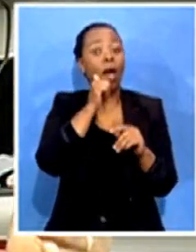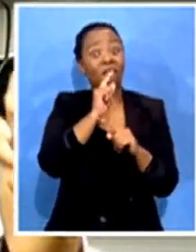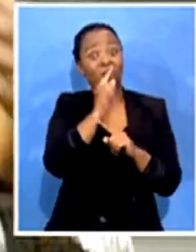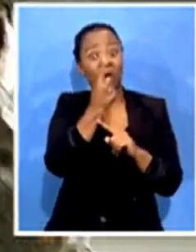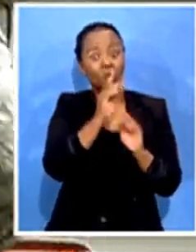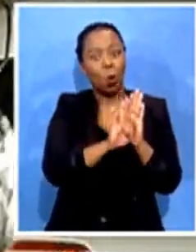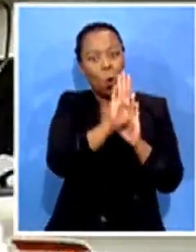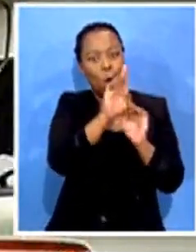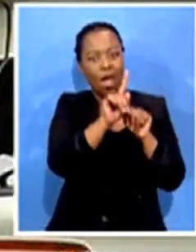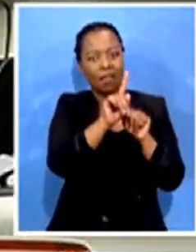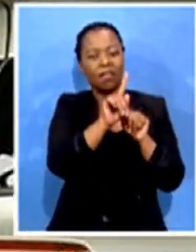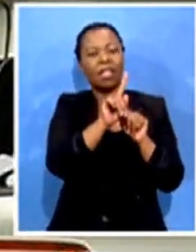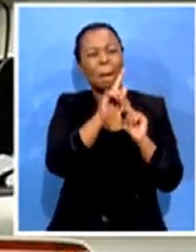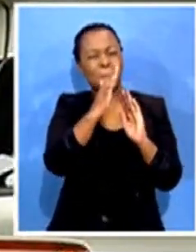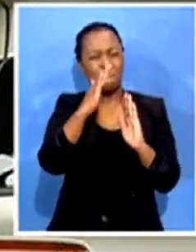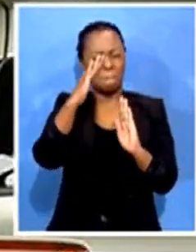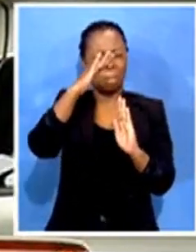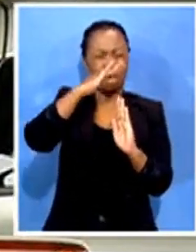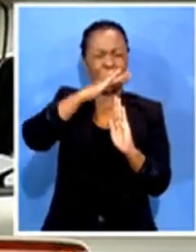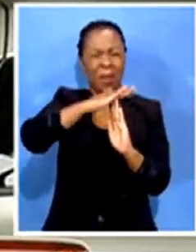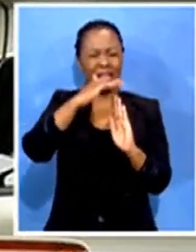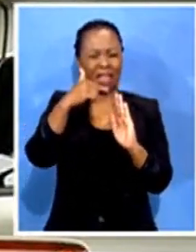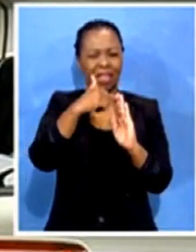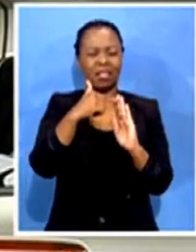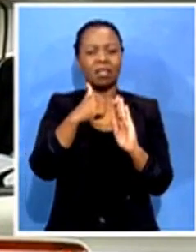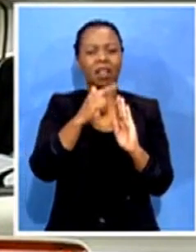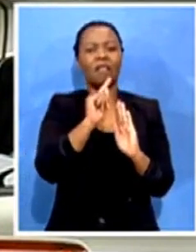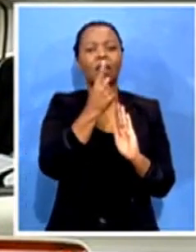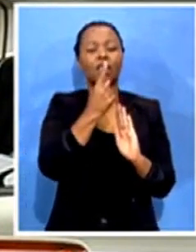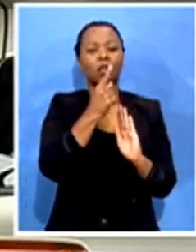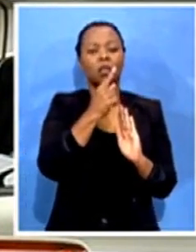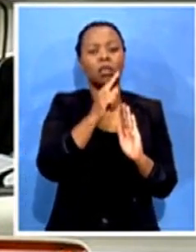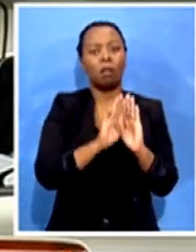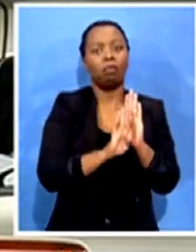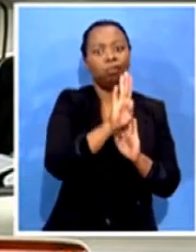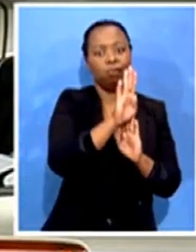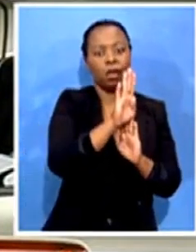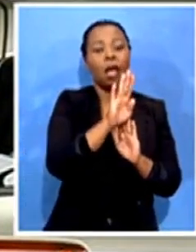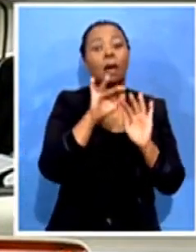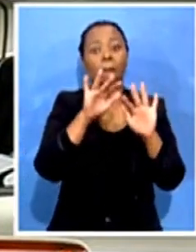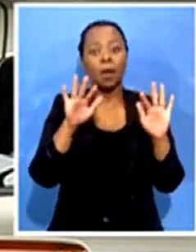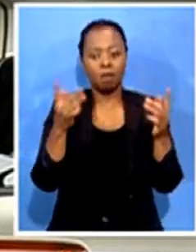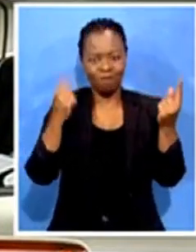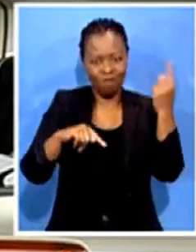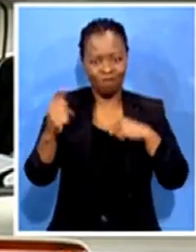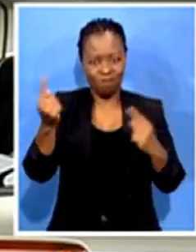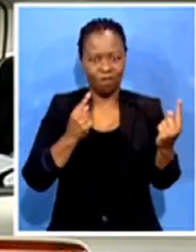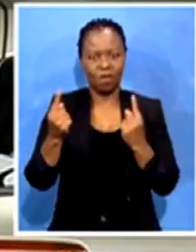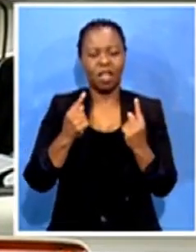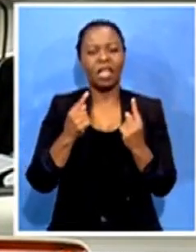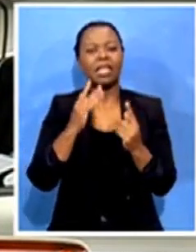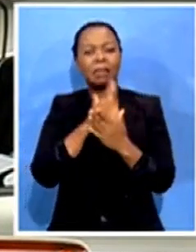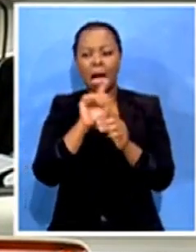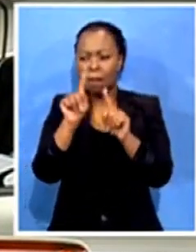wave. So there are people who arrive here. A lot of them are called PUIs. These are patients